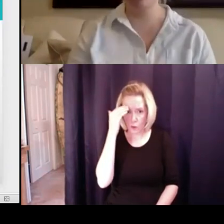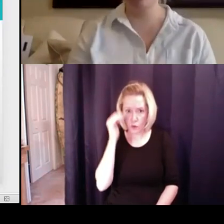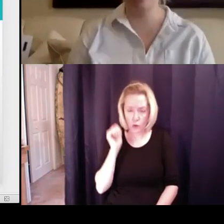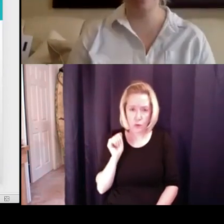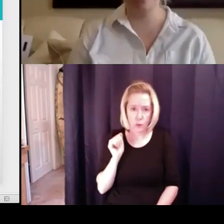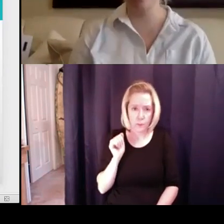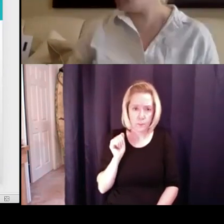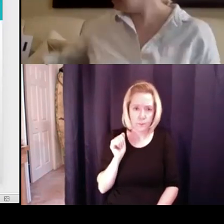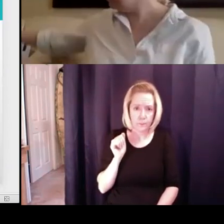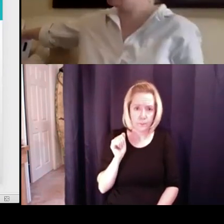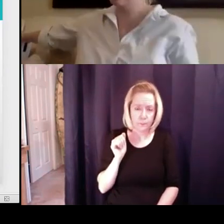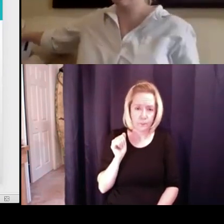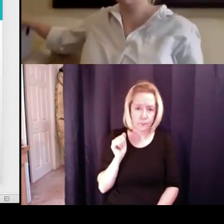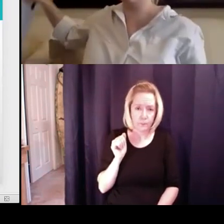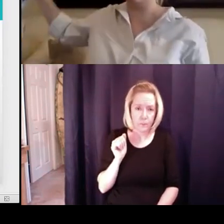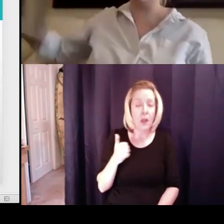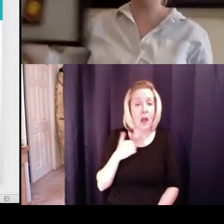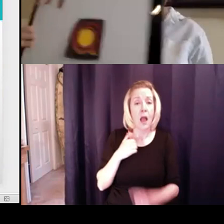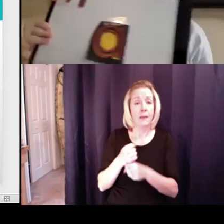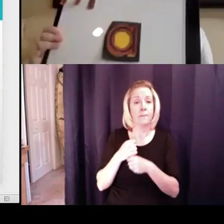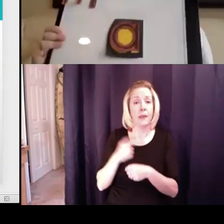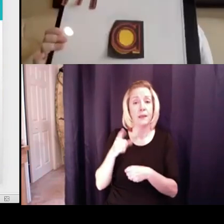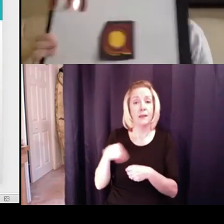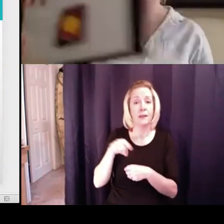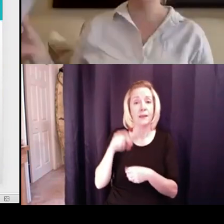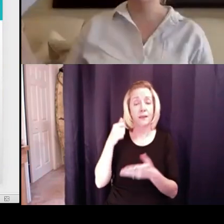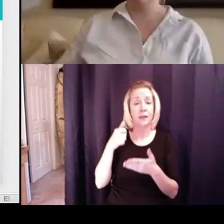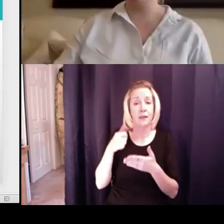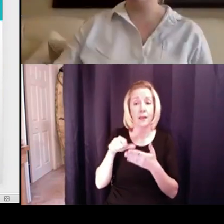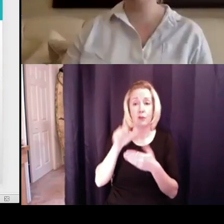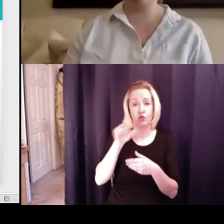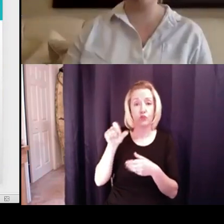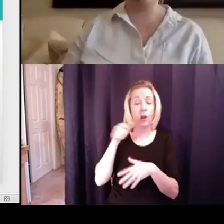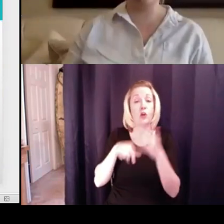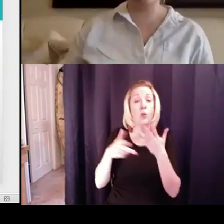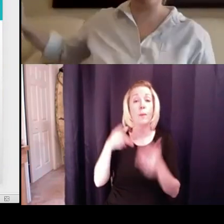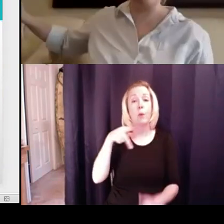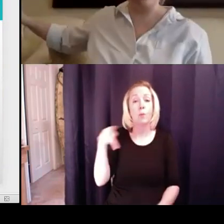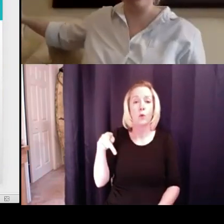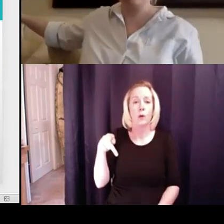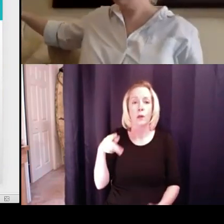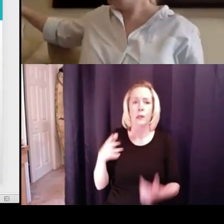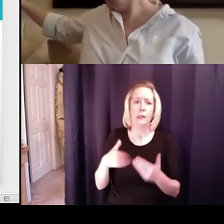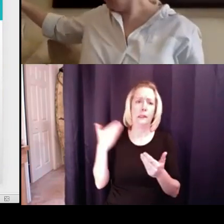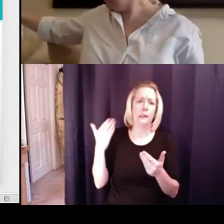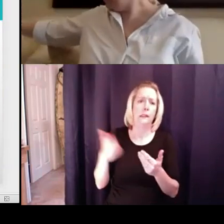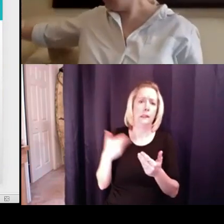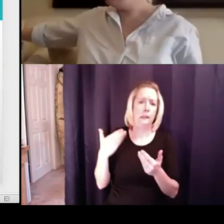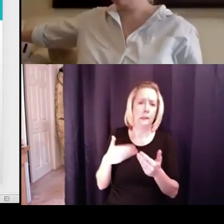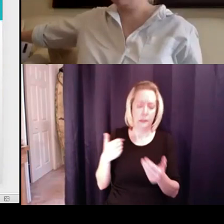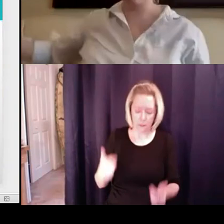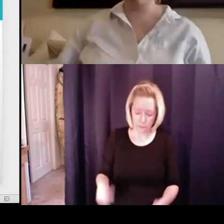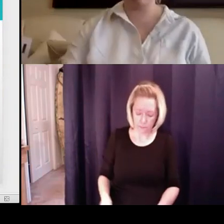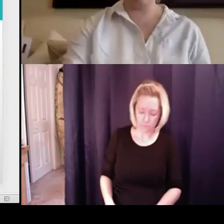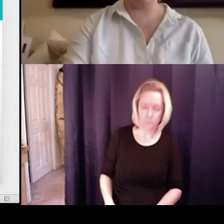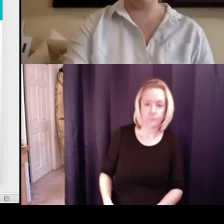just put in instructions. So I made these letters in PowerPoint, and it was way easier than I thought. I made